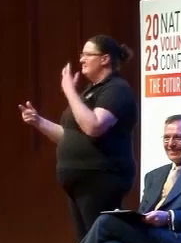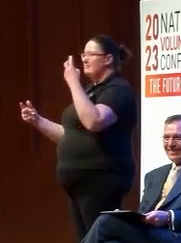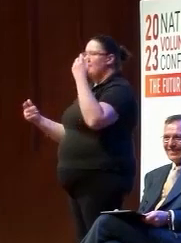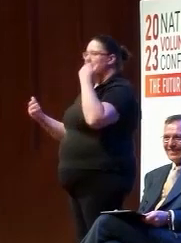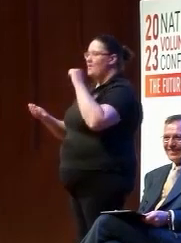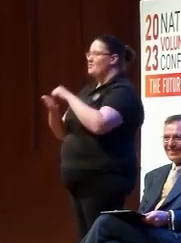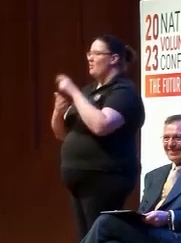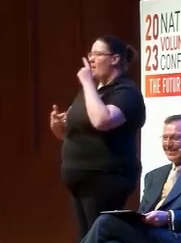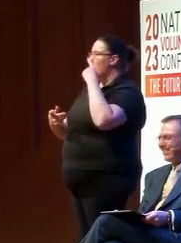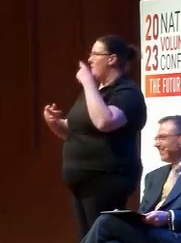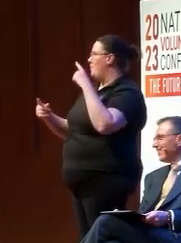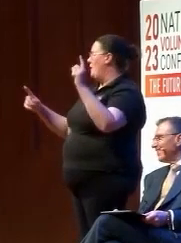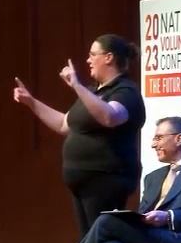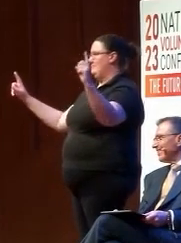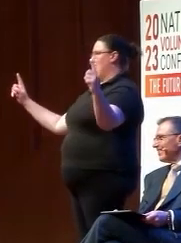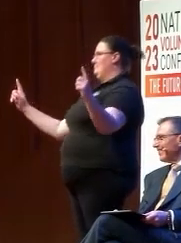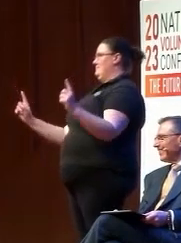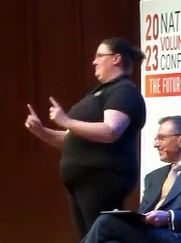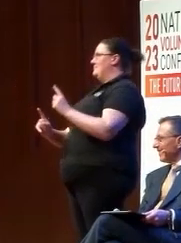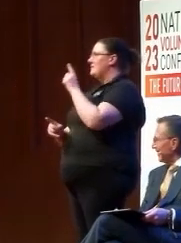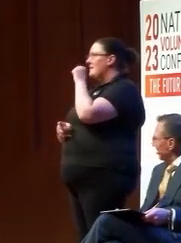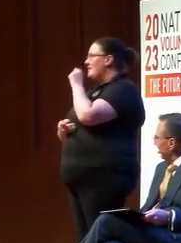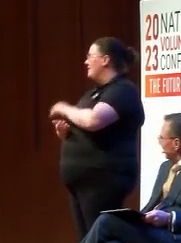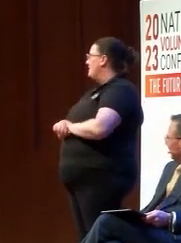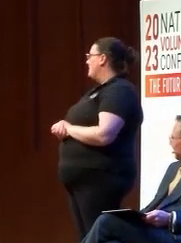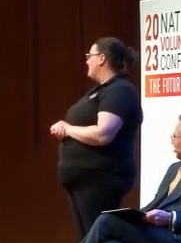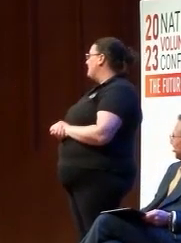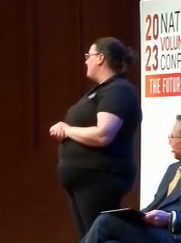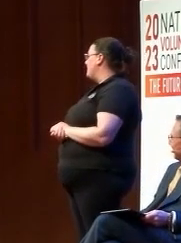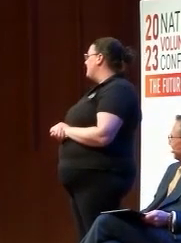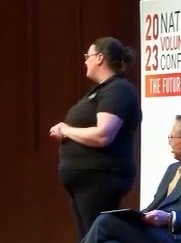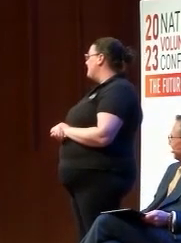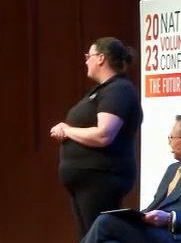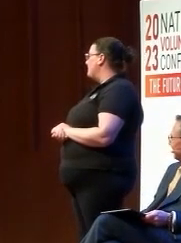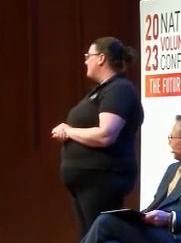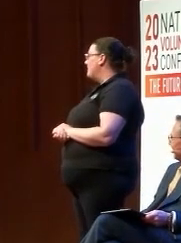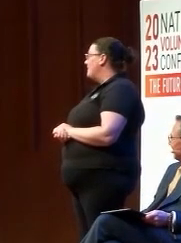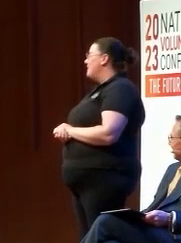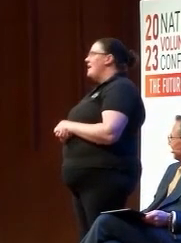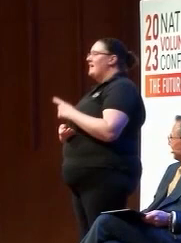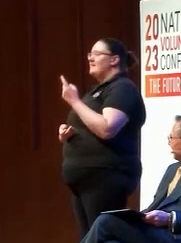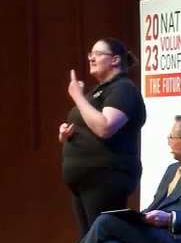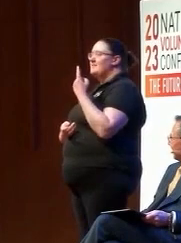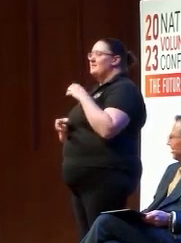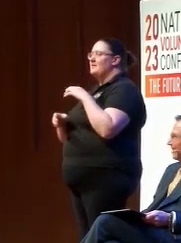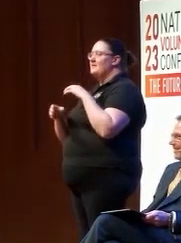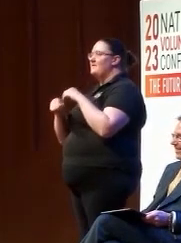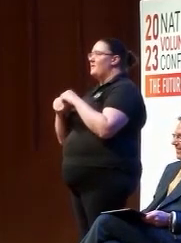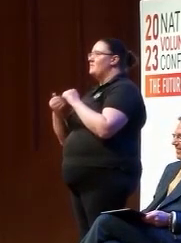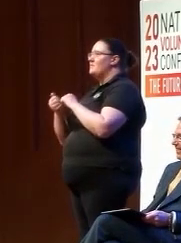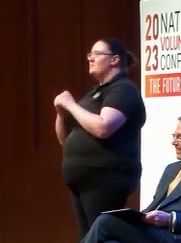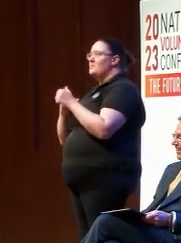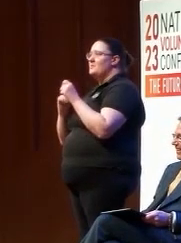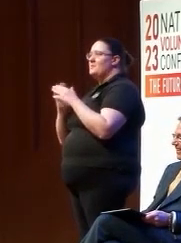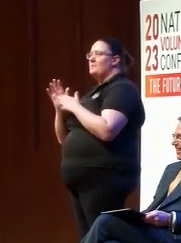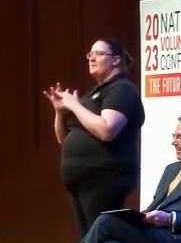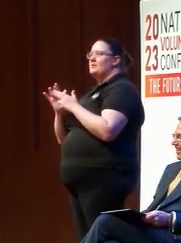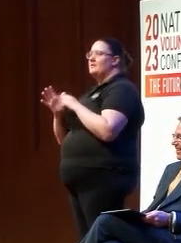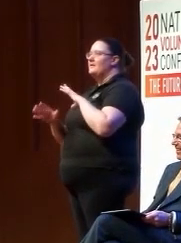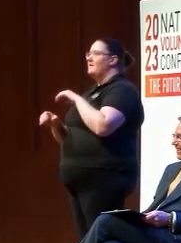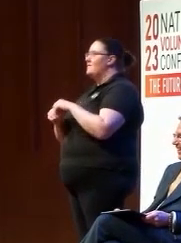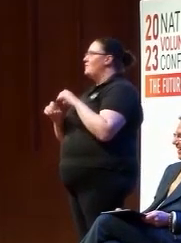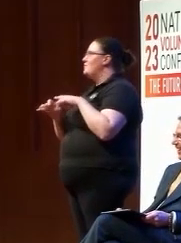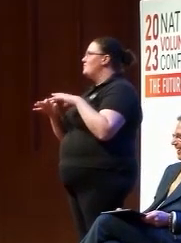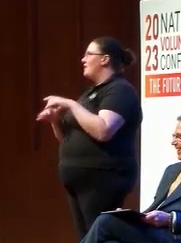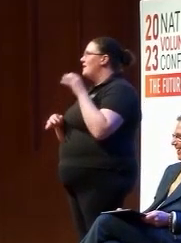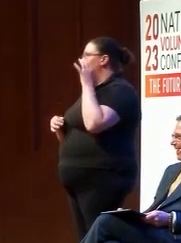fine. And if not, I can see Matt Carr from the Australian Sports Commission, who was on our Strategy Council, sitting up there as well. So I'm sure we'll find him over the next